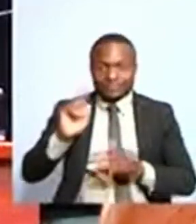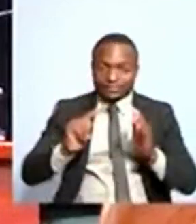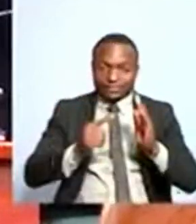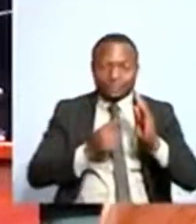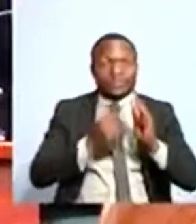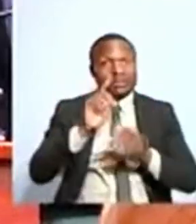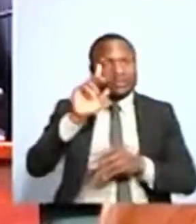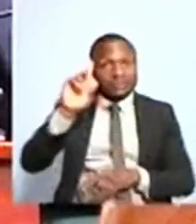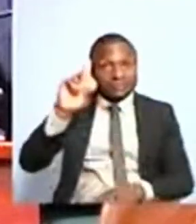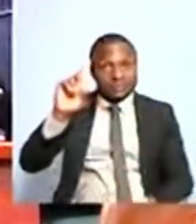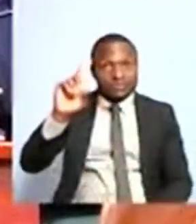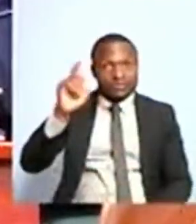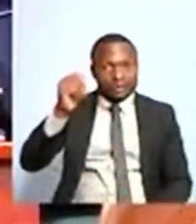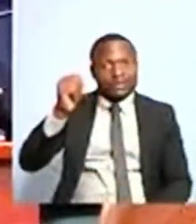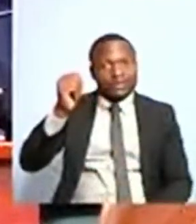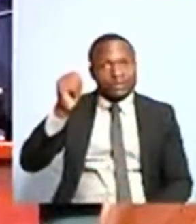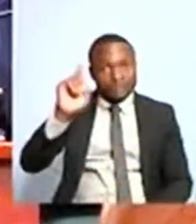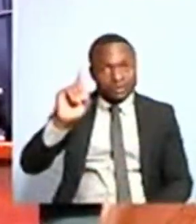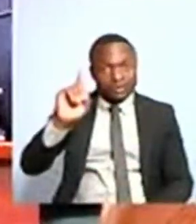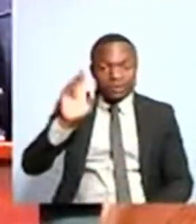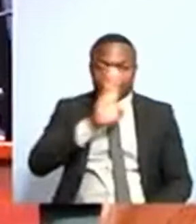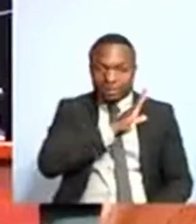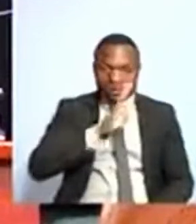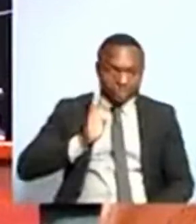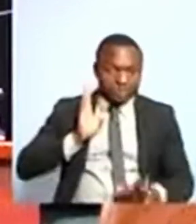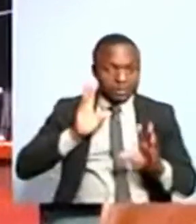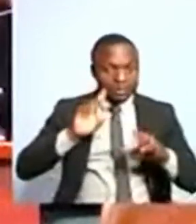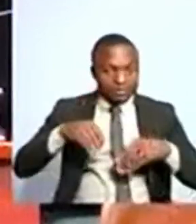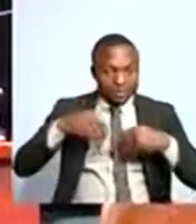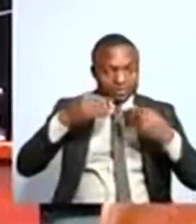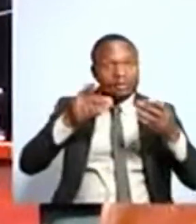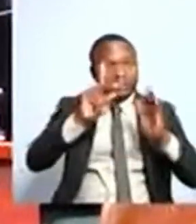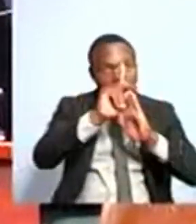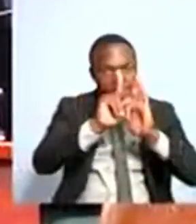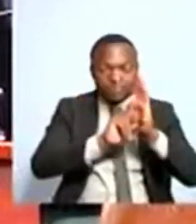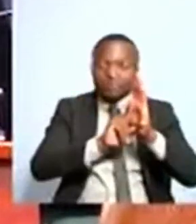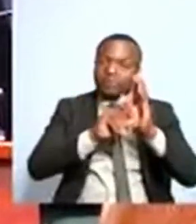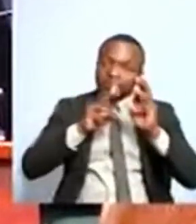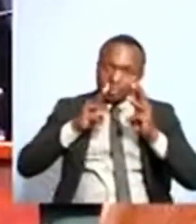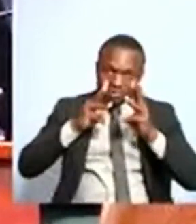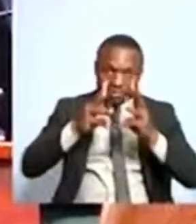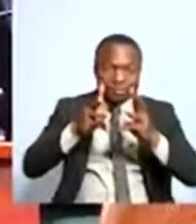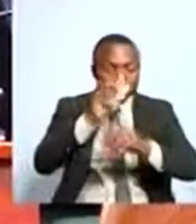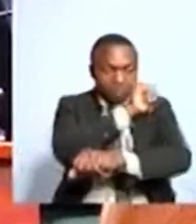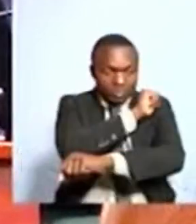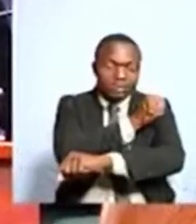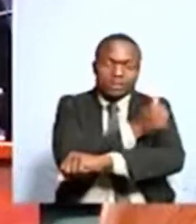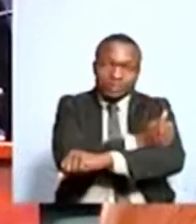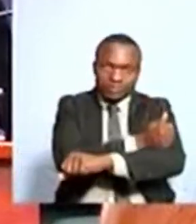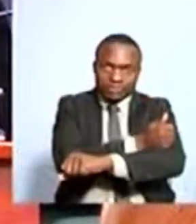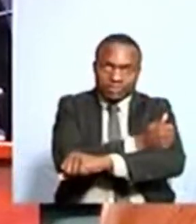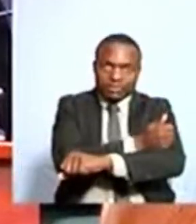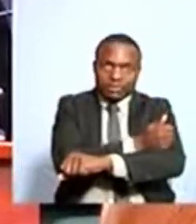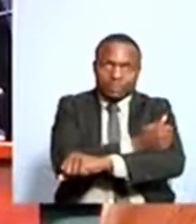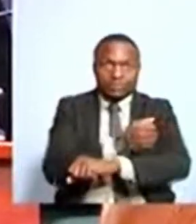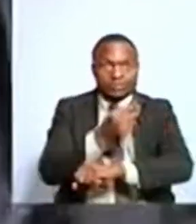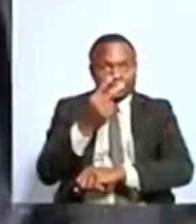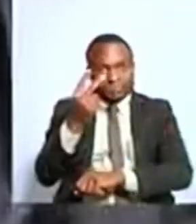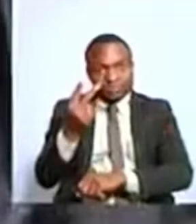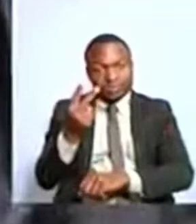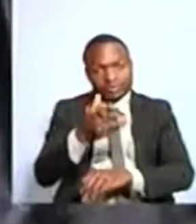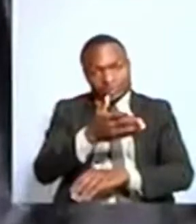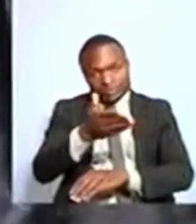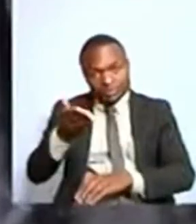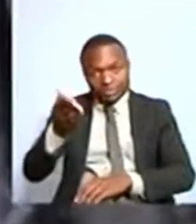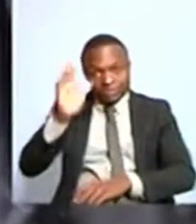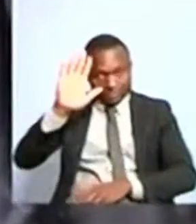7A1. The board will provide the policy Point of order, direction Mr. to the Speaker. authority to, There's a